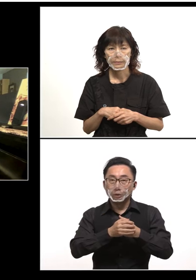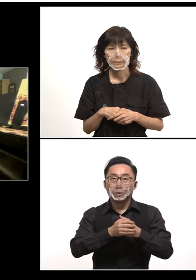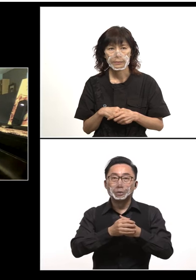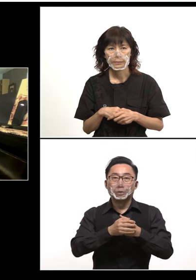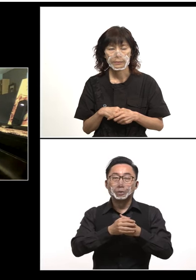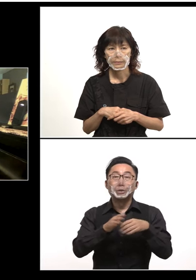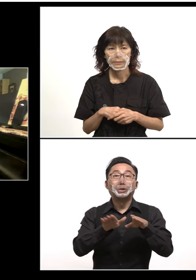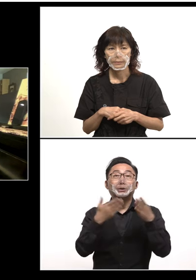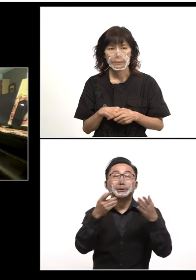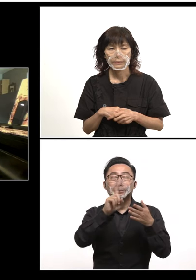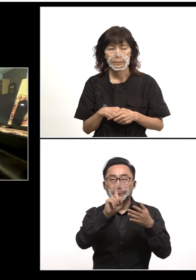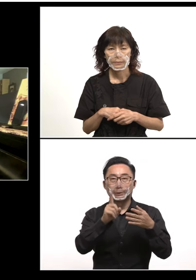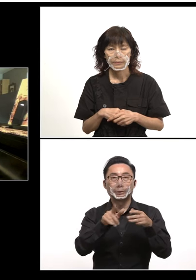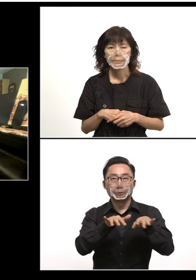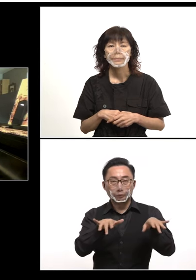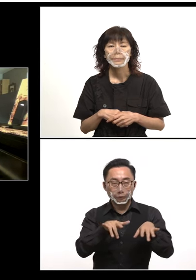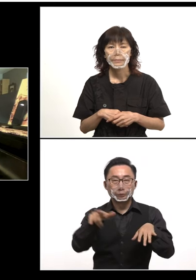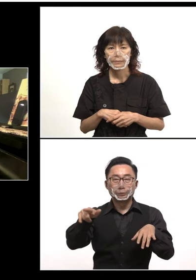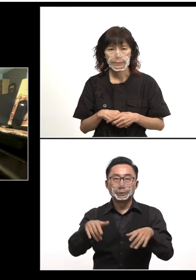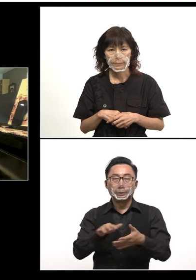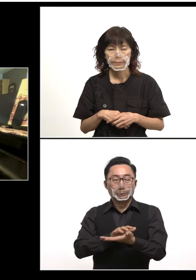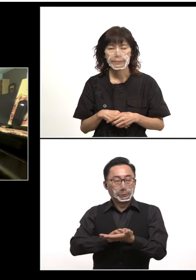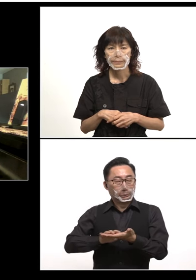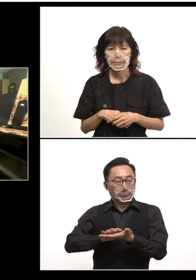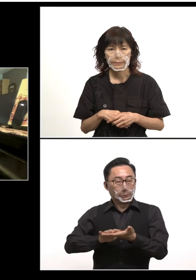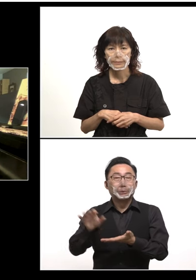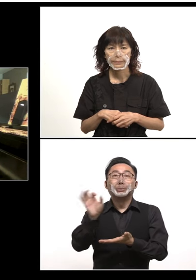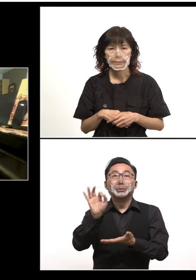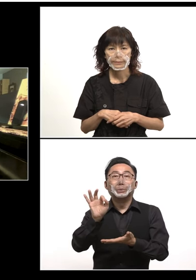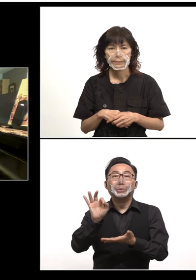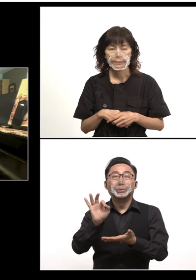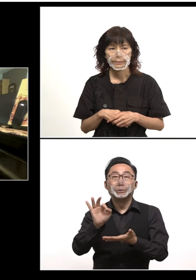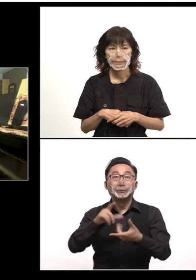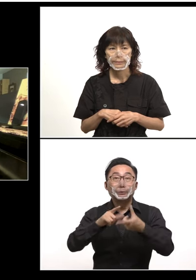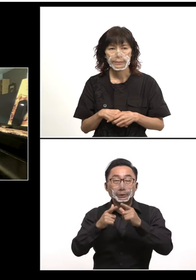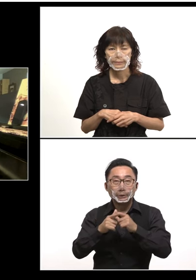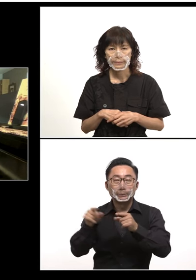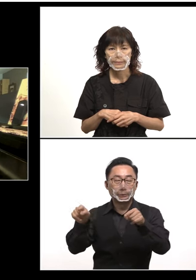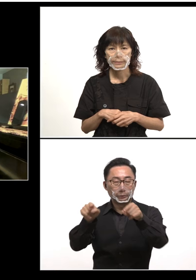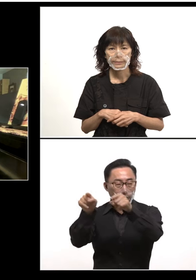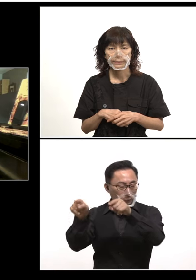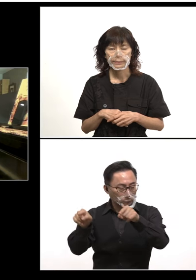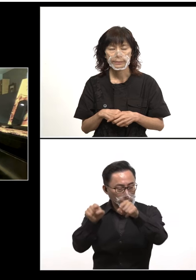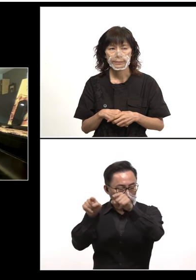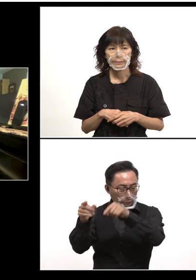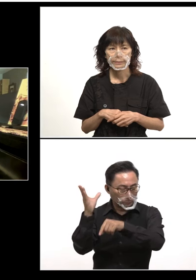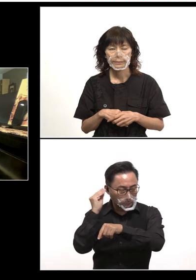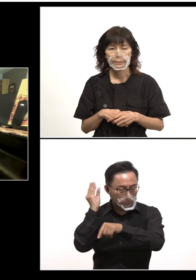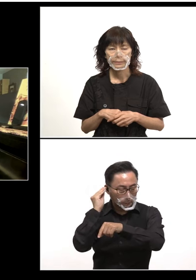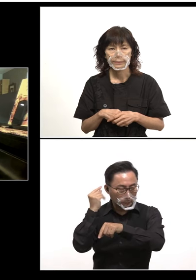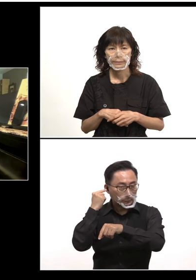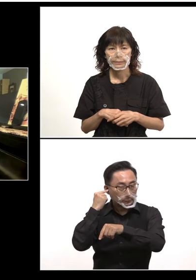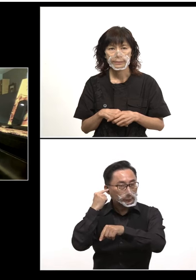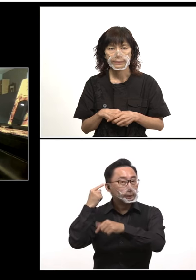through recording. And obviously this, I thought it was important to develop his ear. So part of our